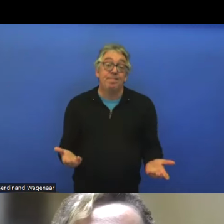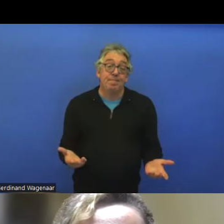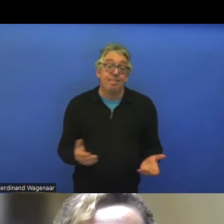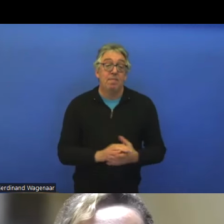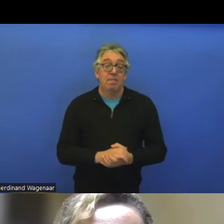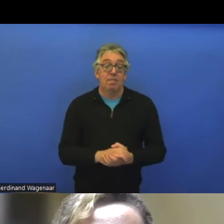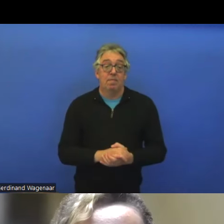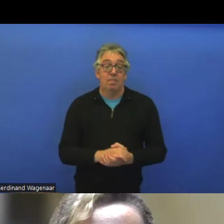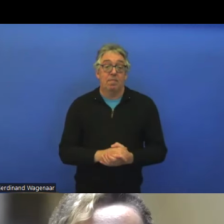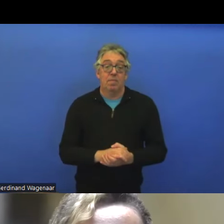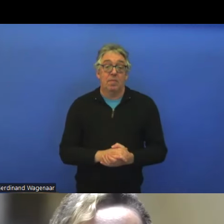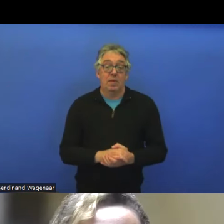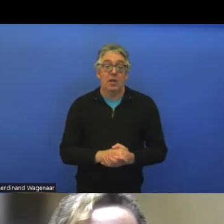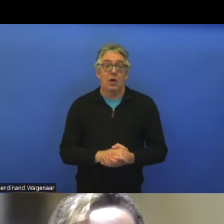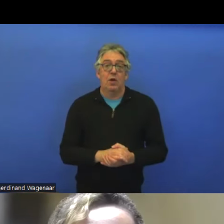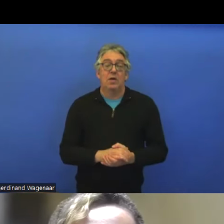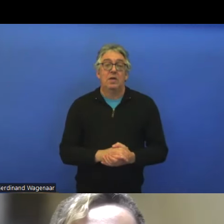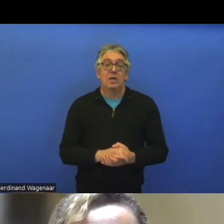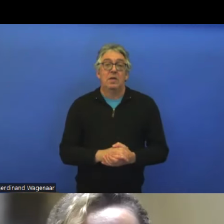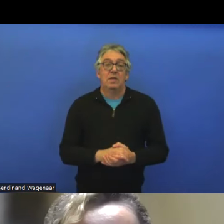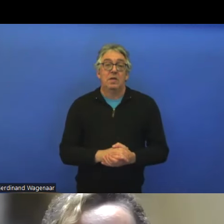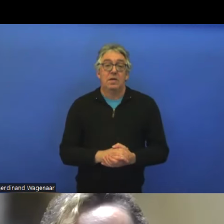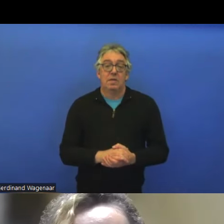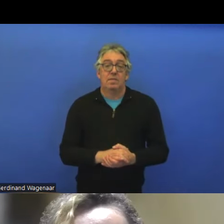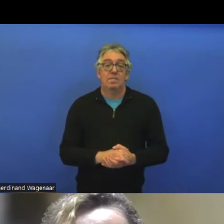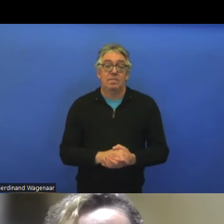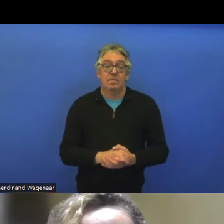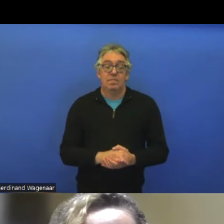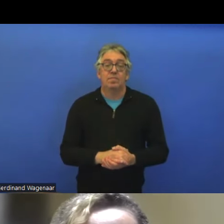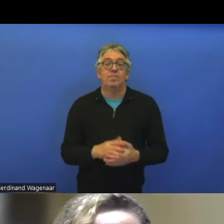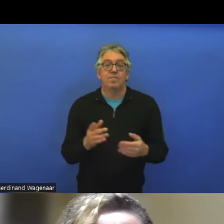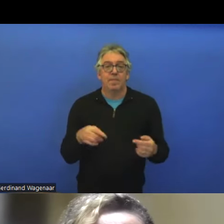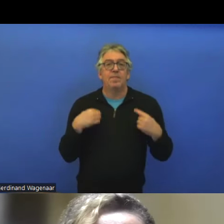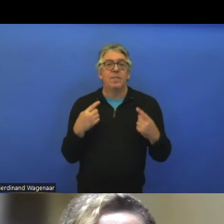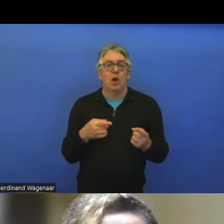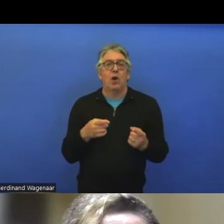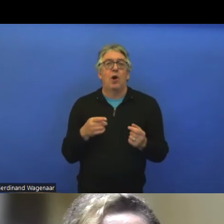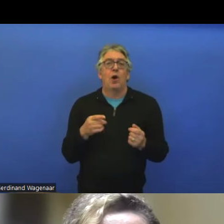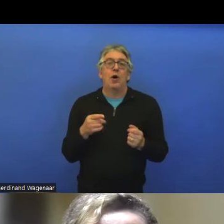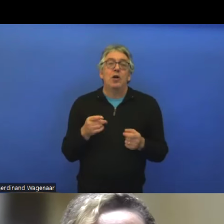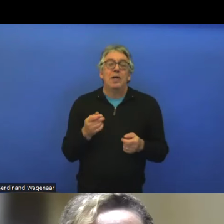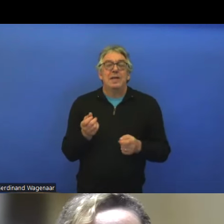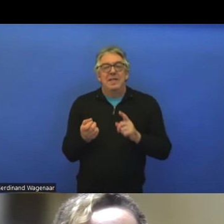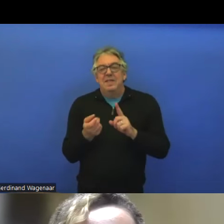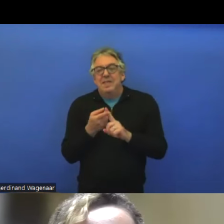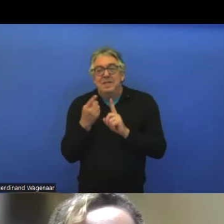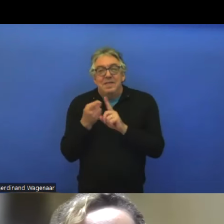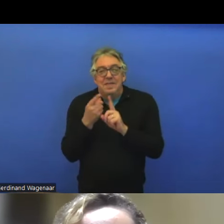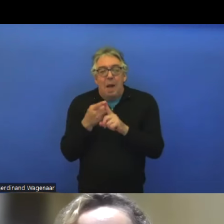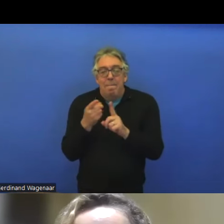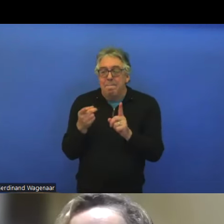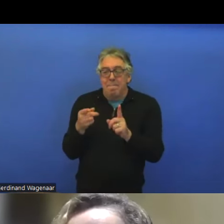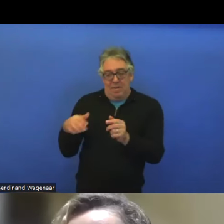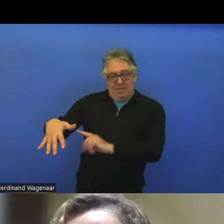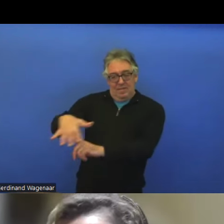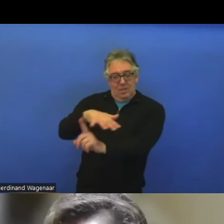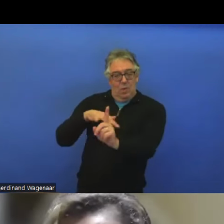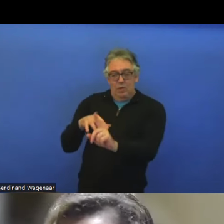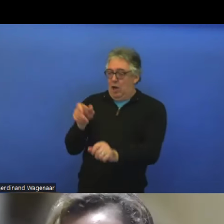someone who is at risk of being targeted for persecution. But there were contexts, considering certain contexts, where people would